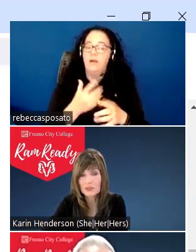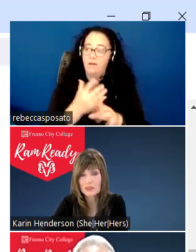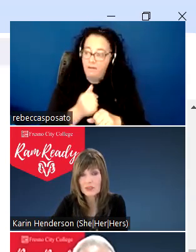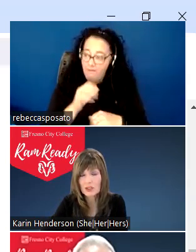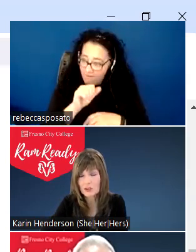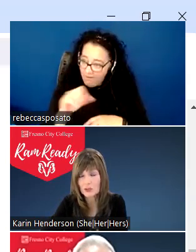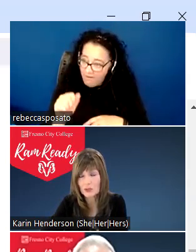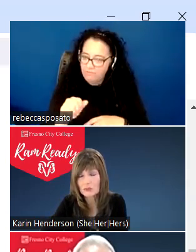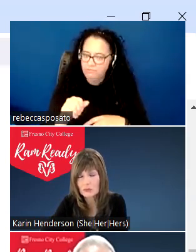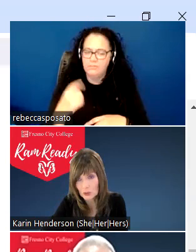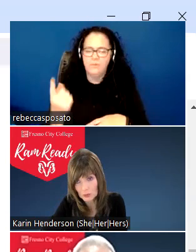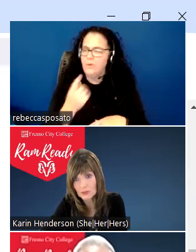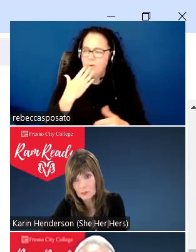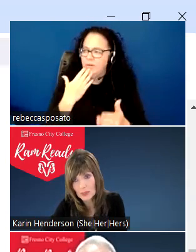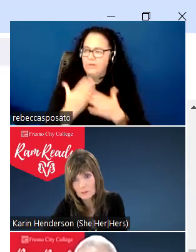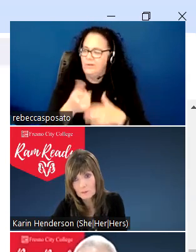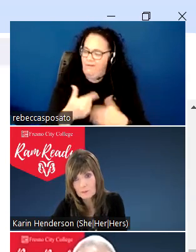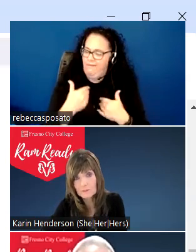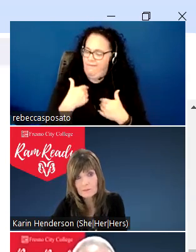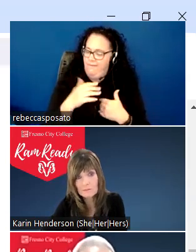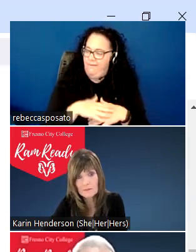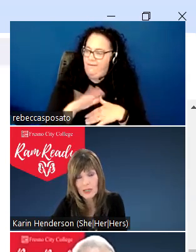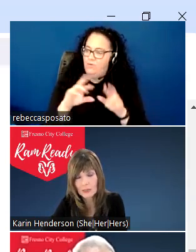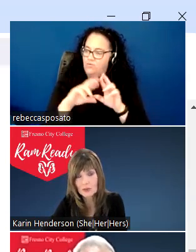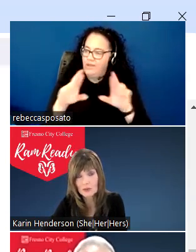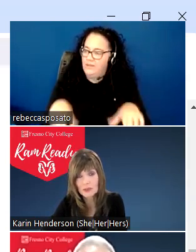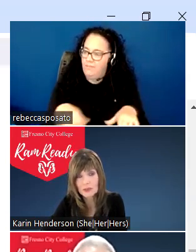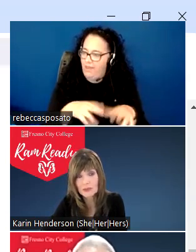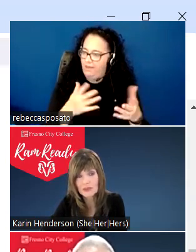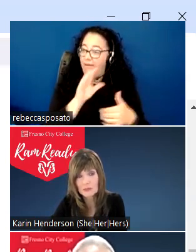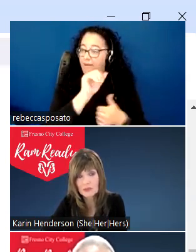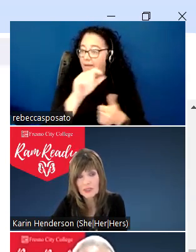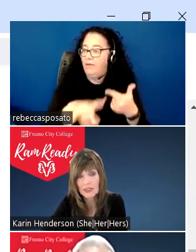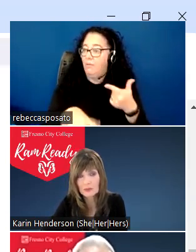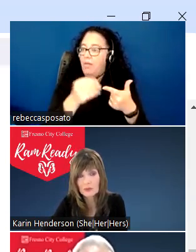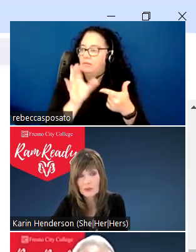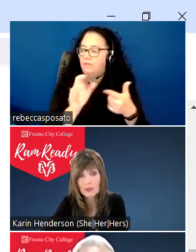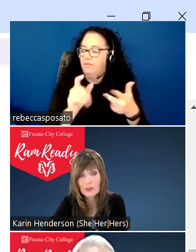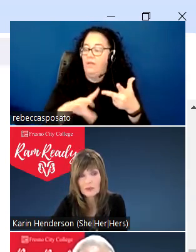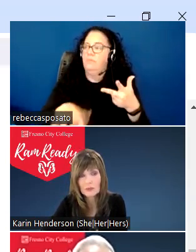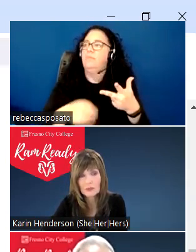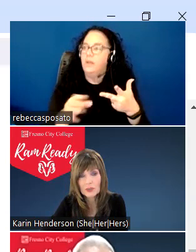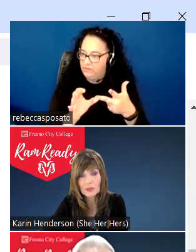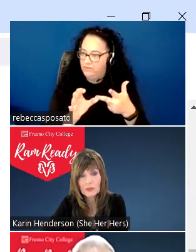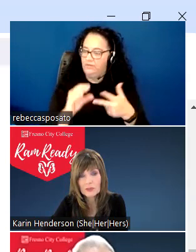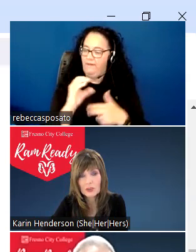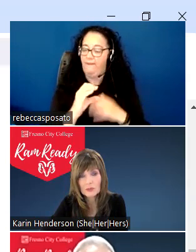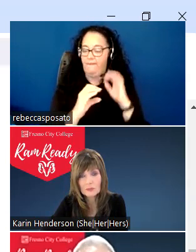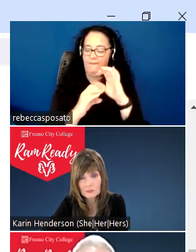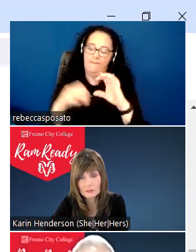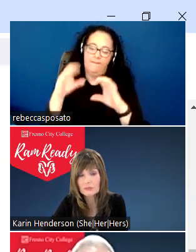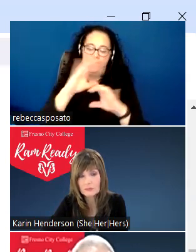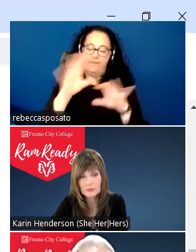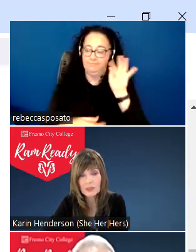have these on your resume. Absolutely, because these can be stackable,